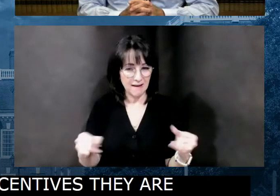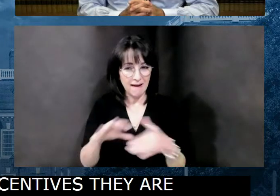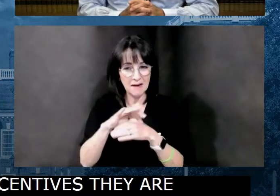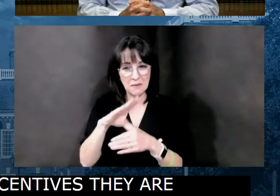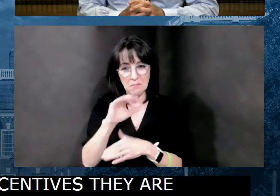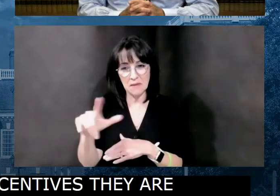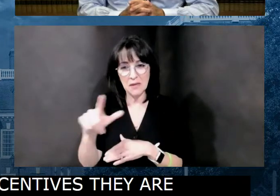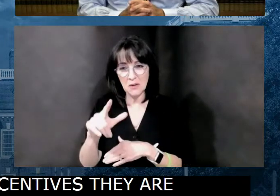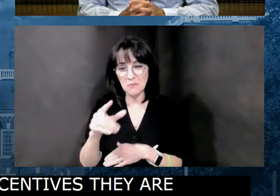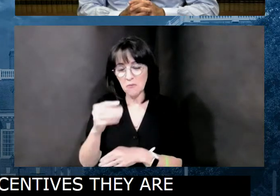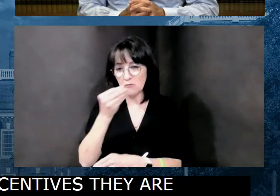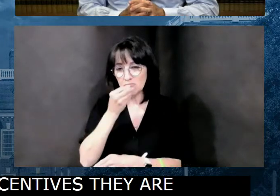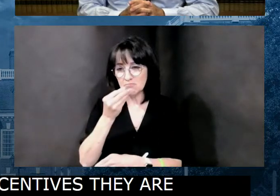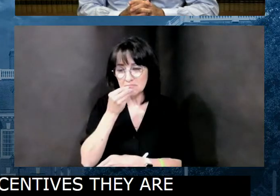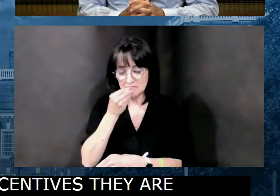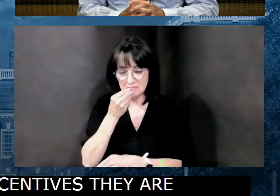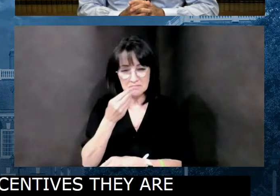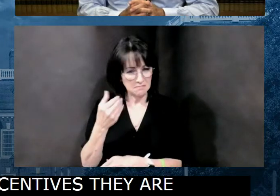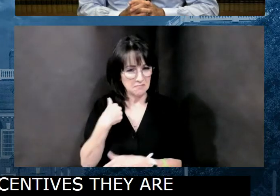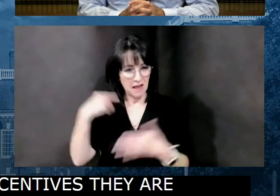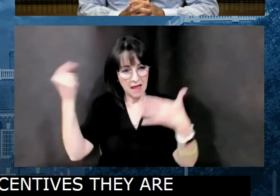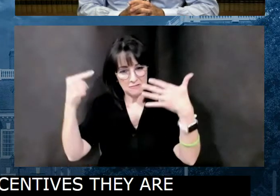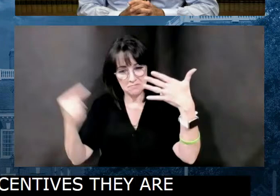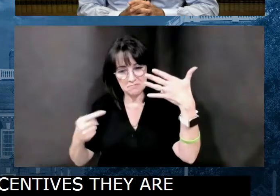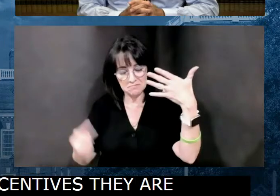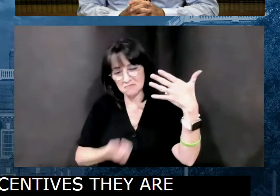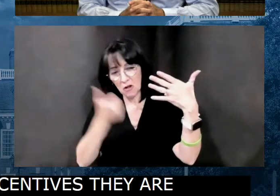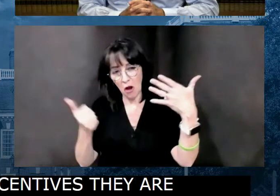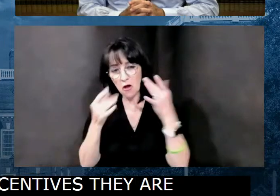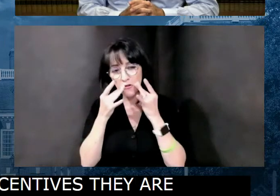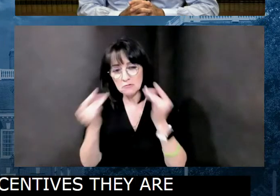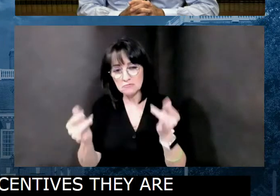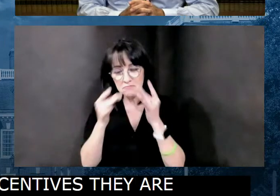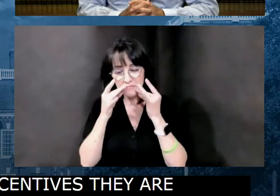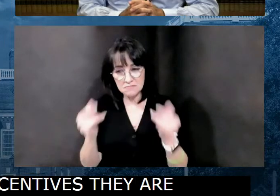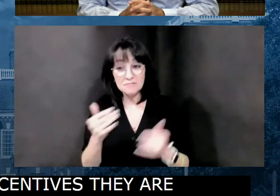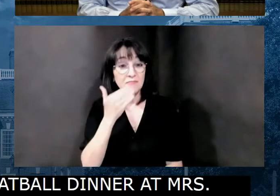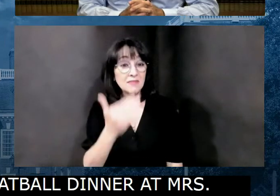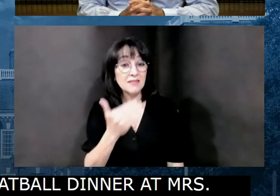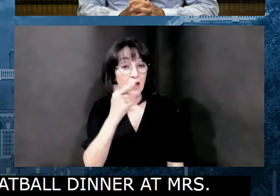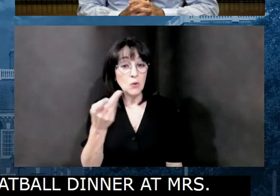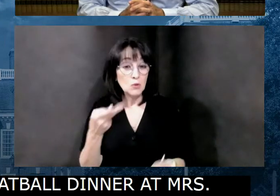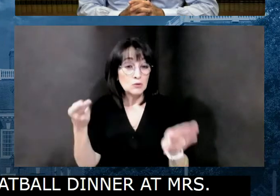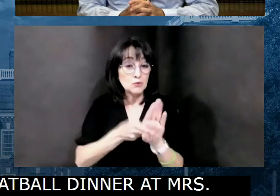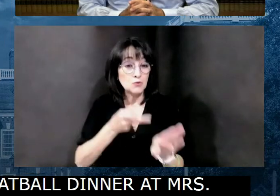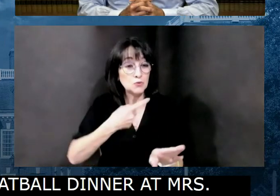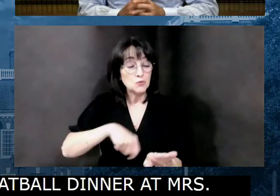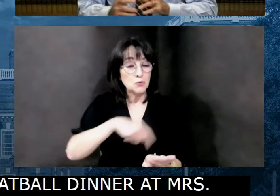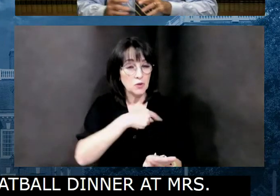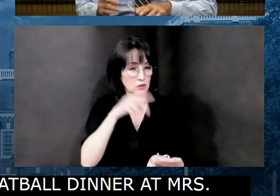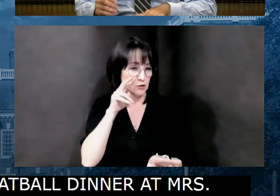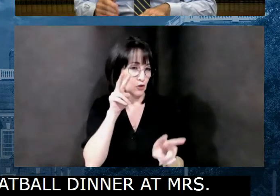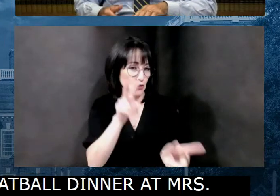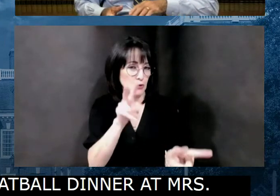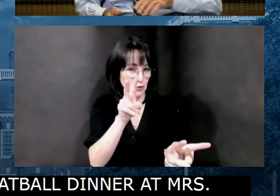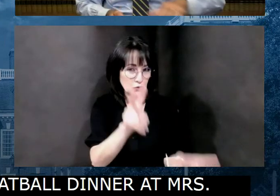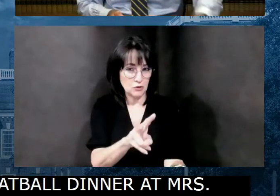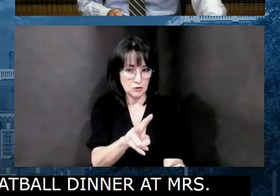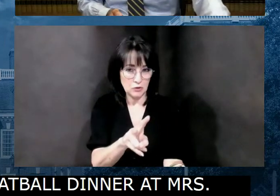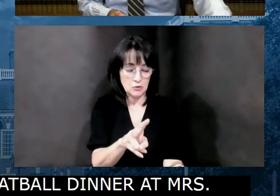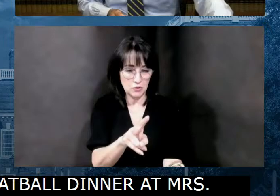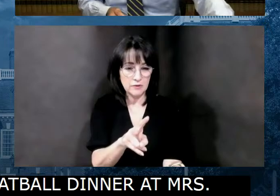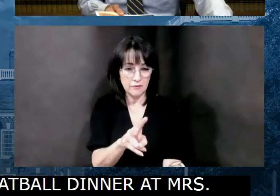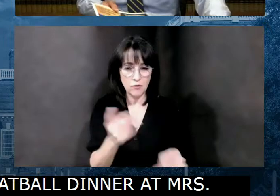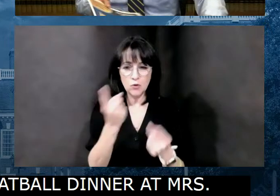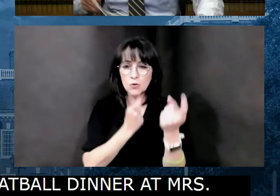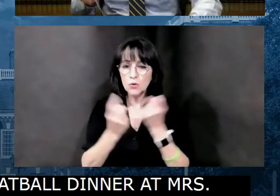other Delaware delicacies on that list as well. Thank you for joining us, and look forward to any questions that we have from the media